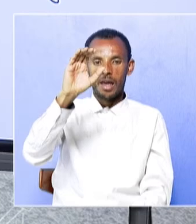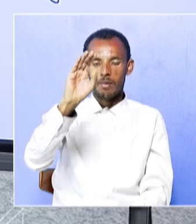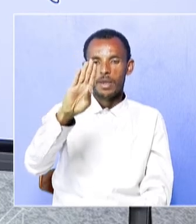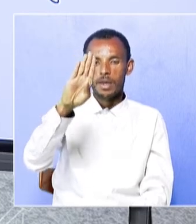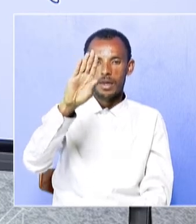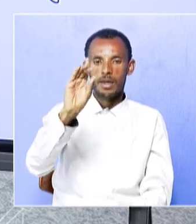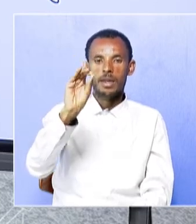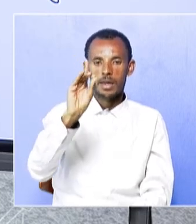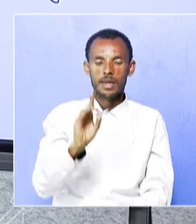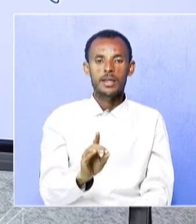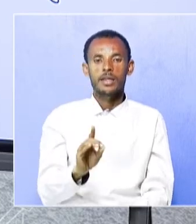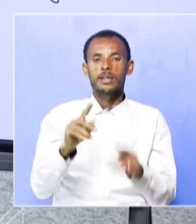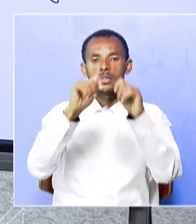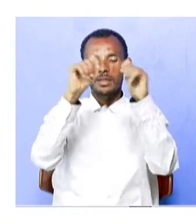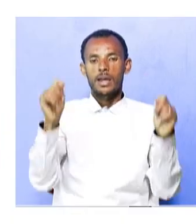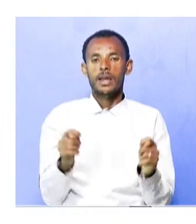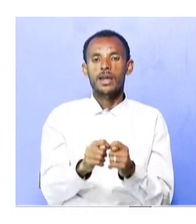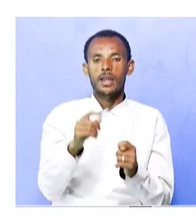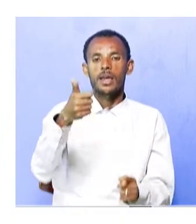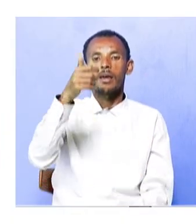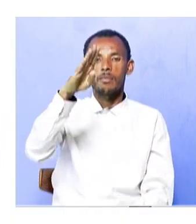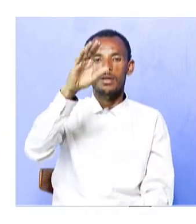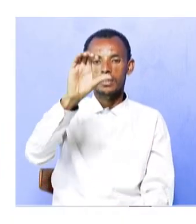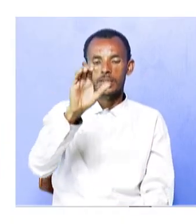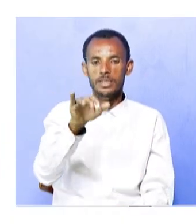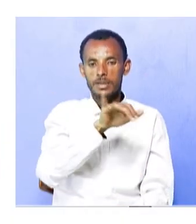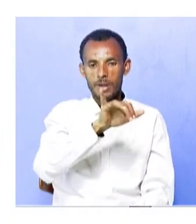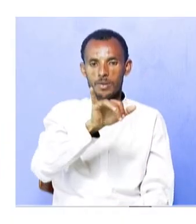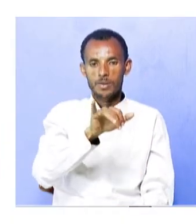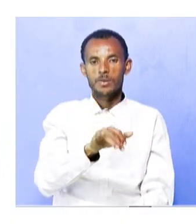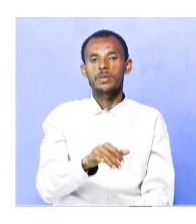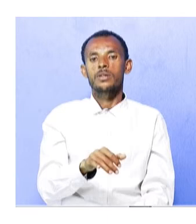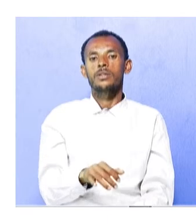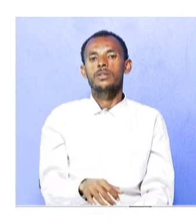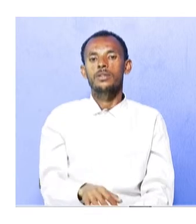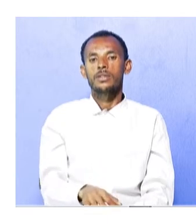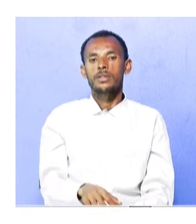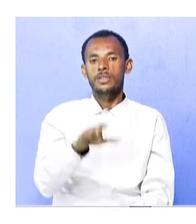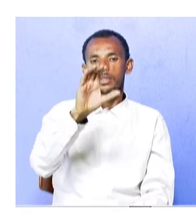CBD, okay, triangle ABC is definitely similar to triangle